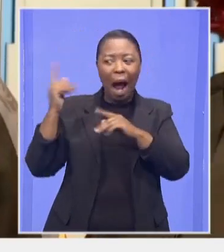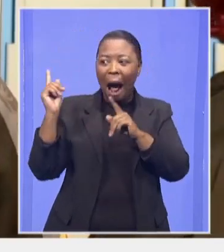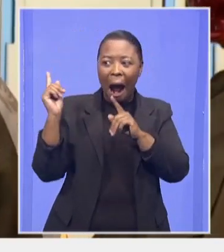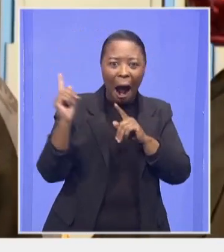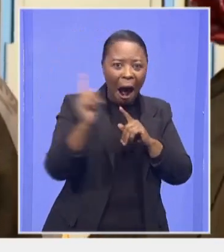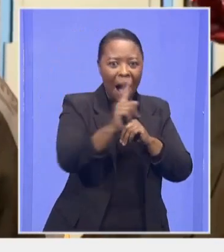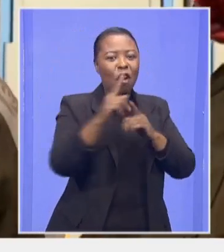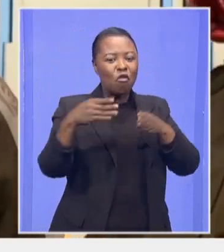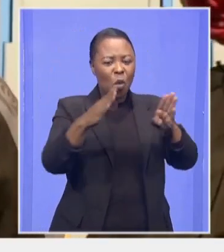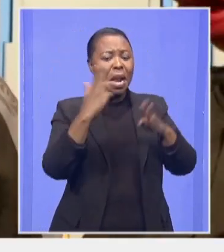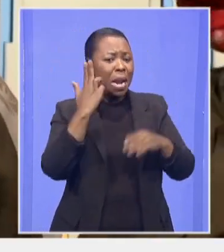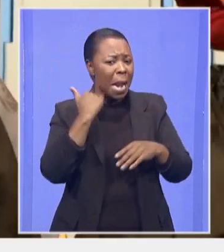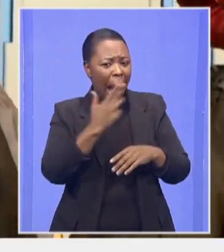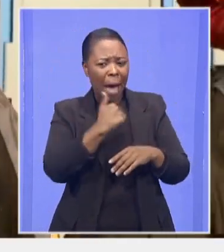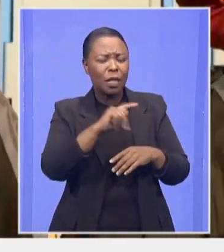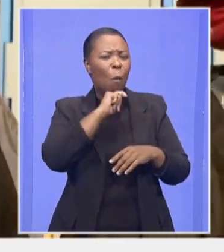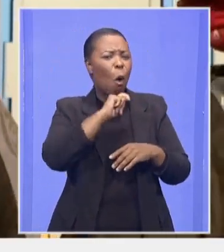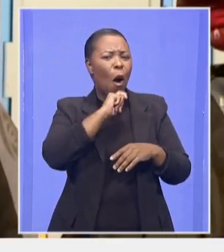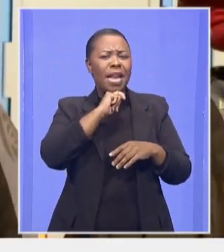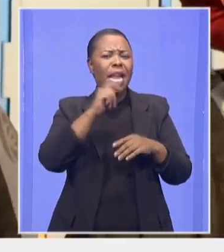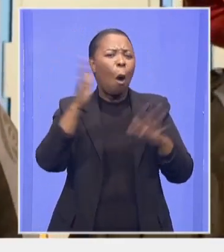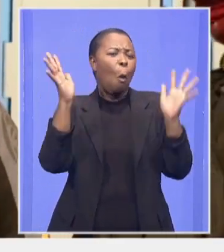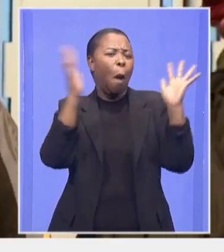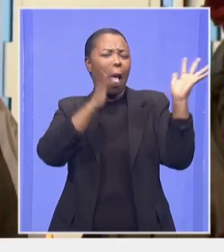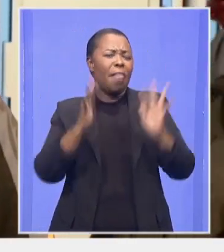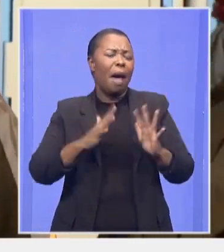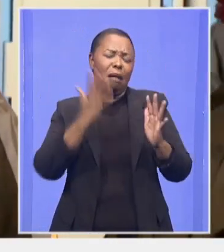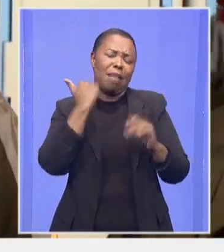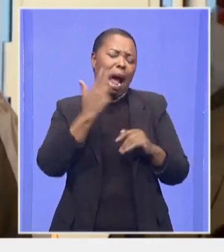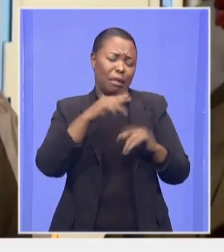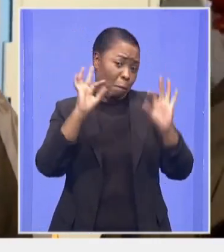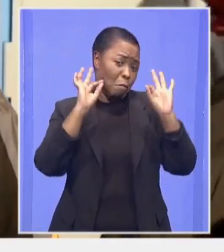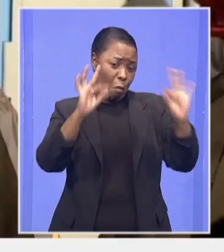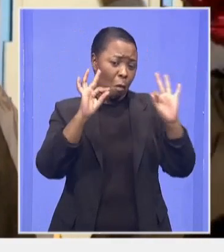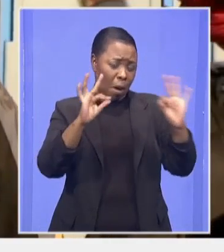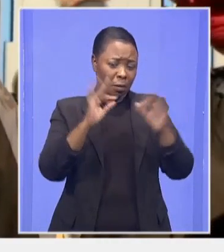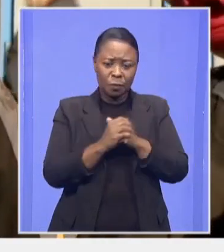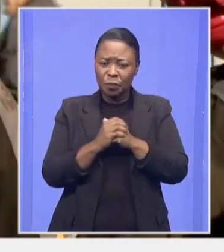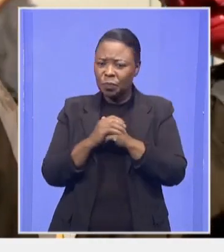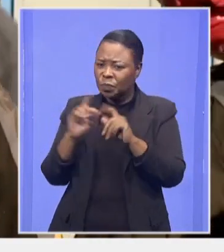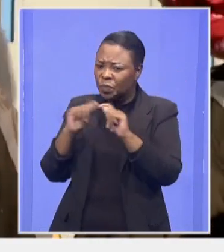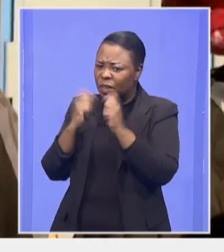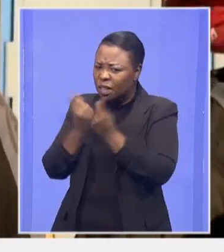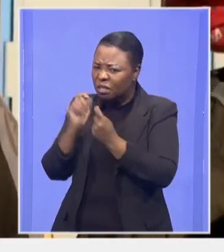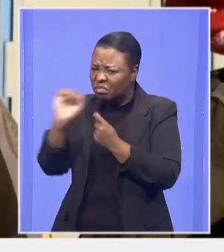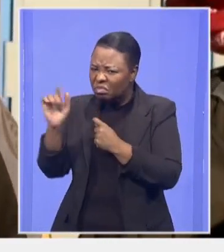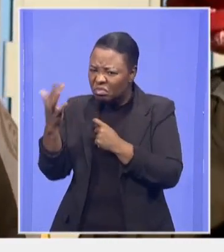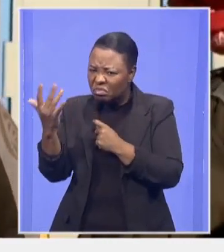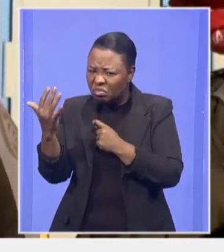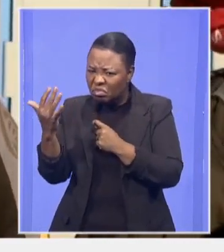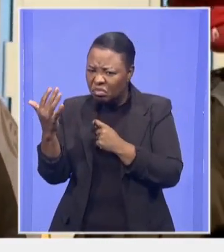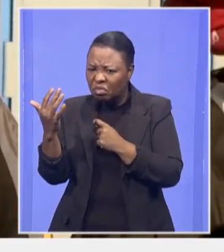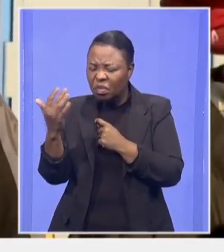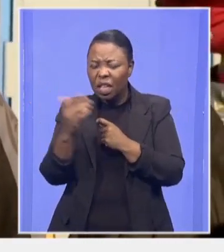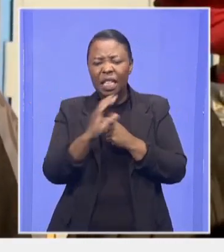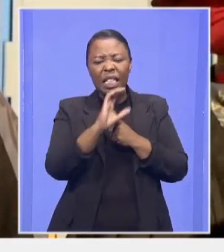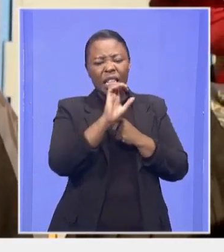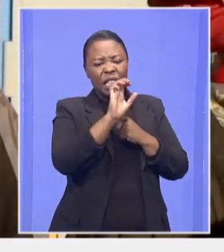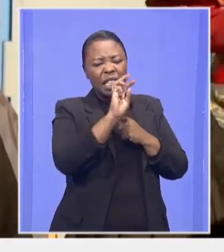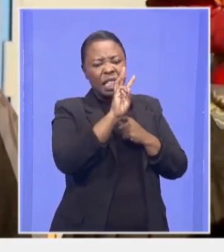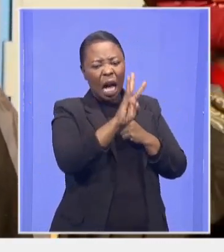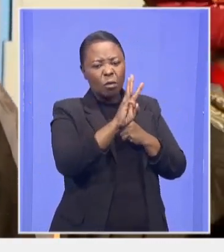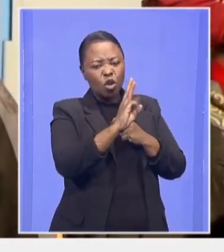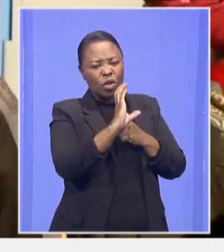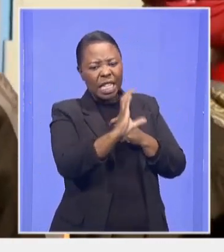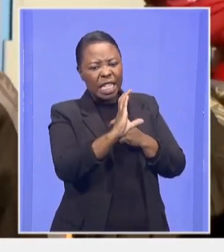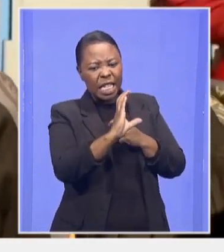route. Nice morning, nice weather. It was proper. And for the team, what to next? Next is UWC, and then we're working